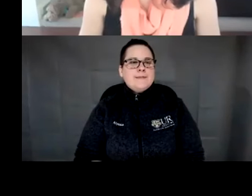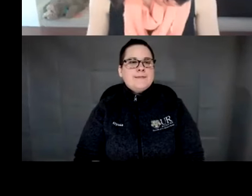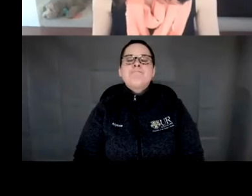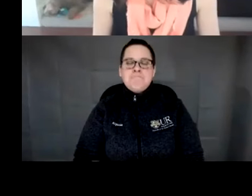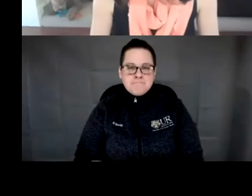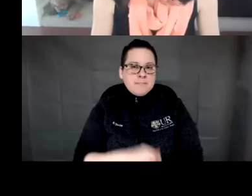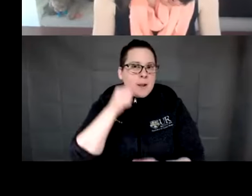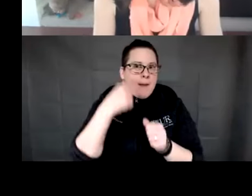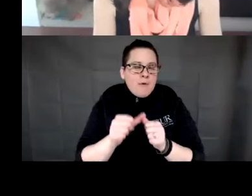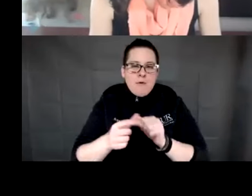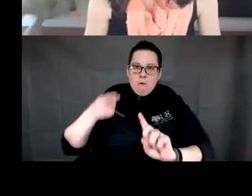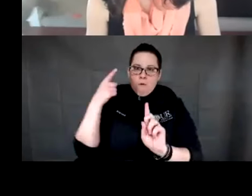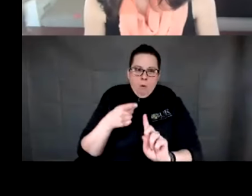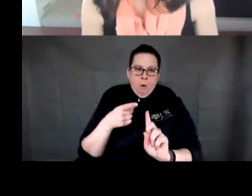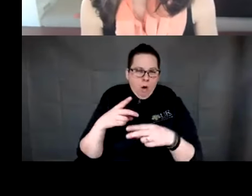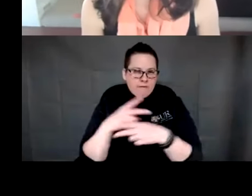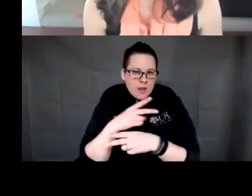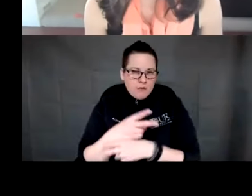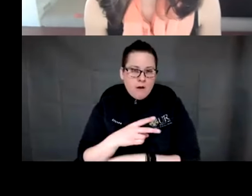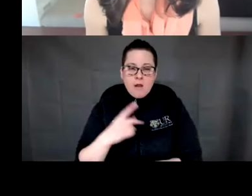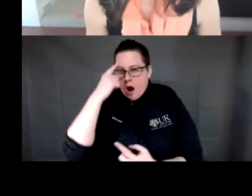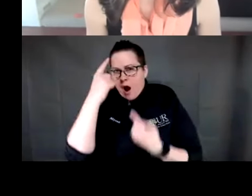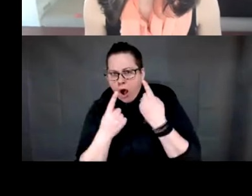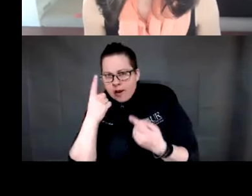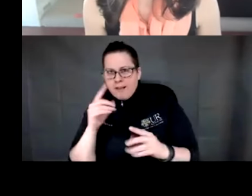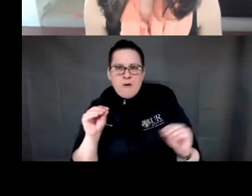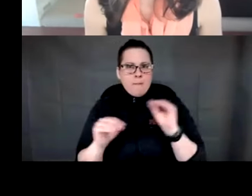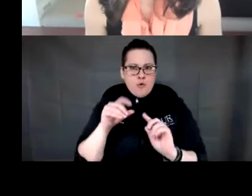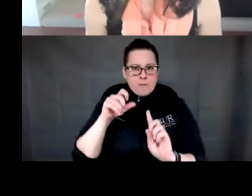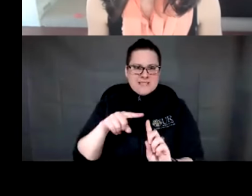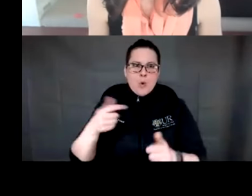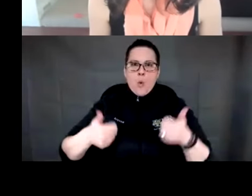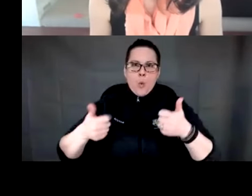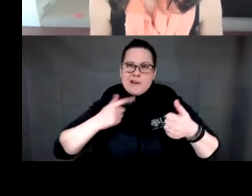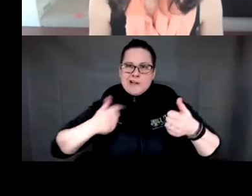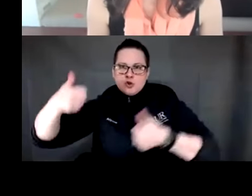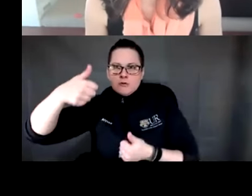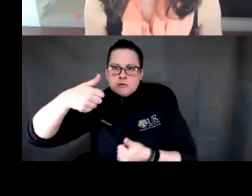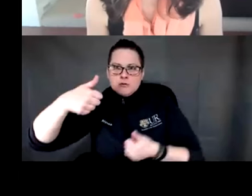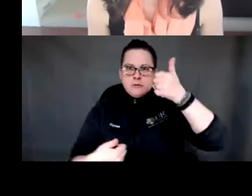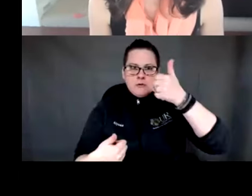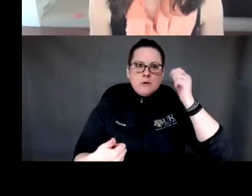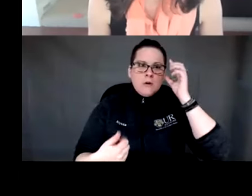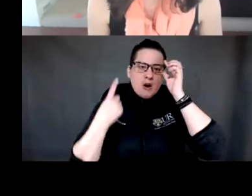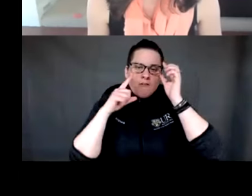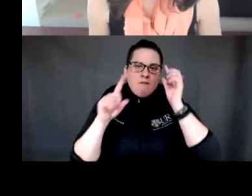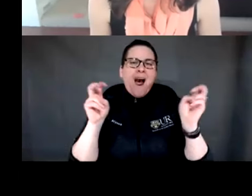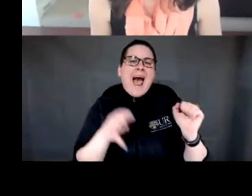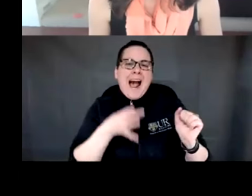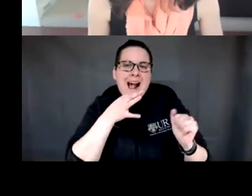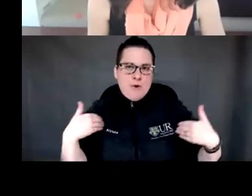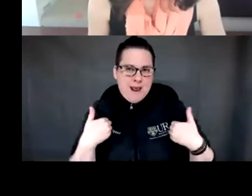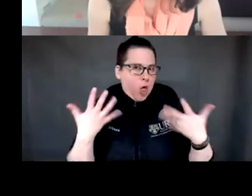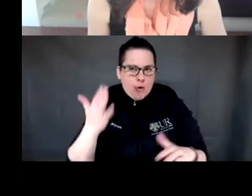Okay, so remember that our goal is to determine whether cognitive or movement signals dominate neural activity in experts, that is in animals who are trained to do this